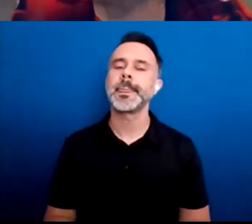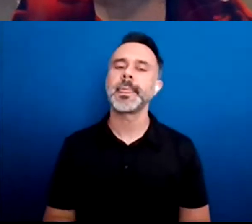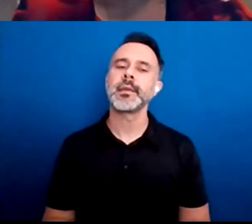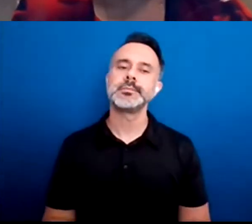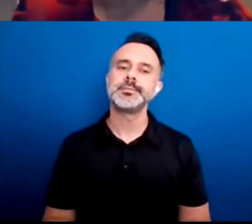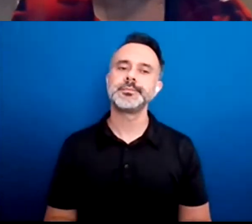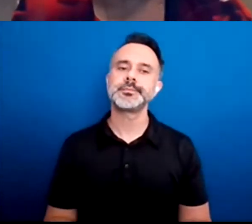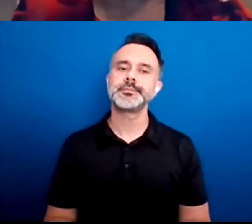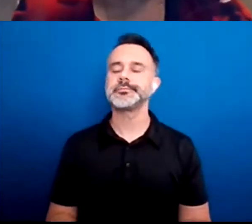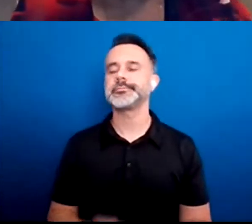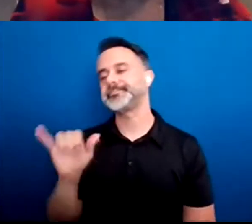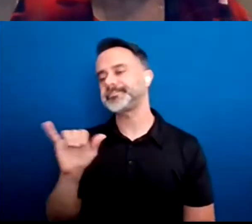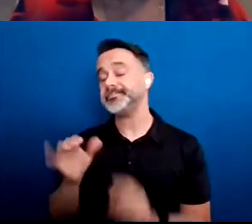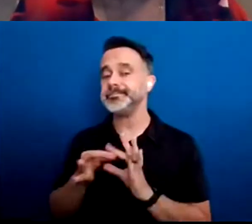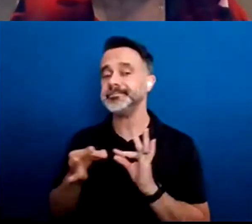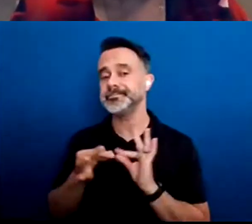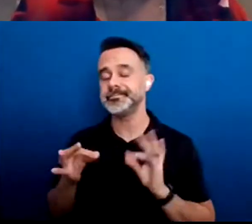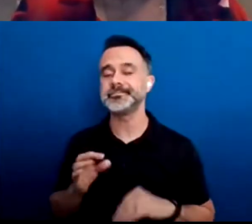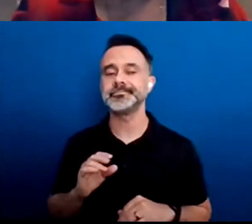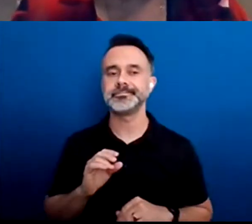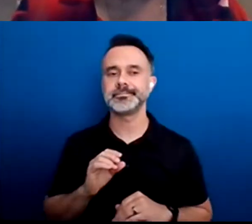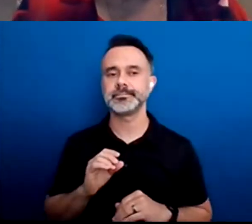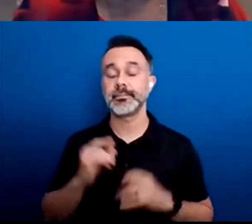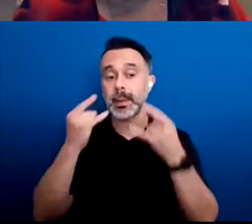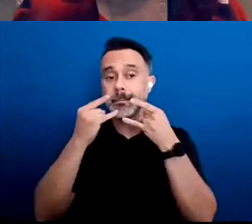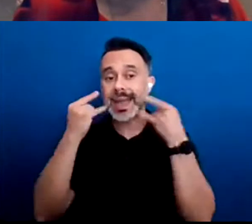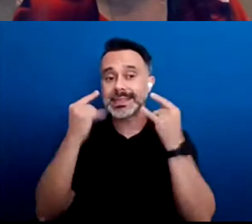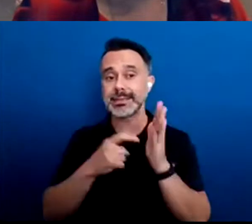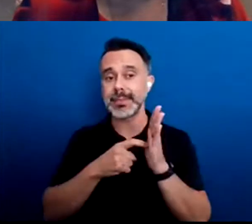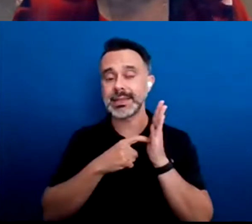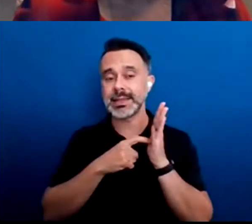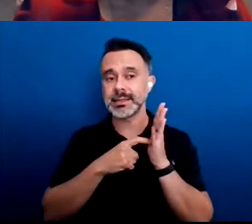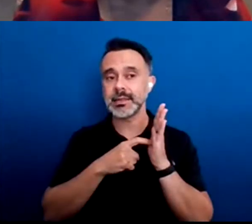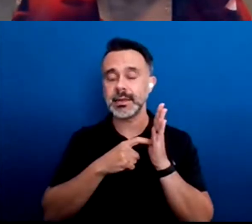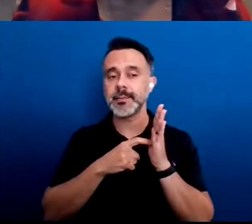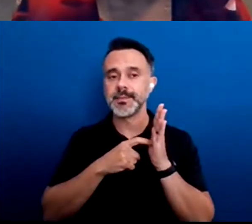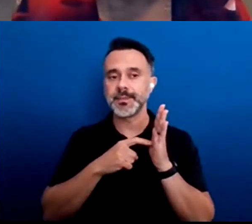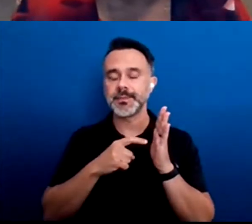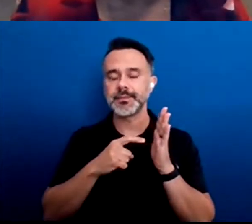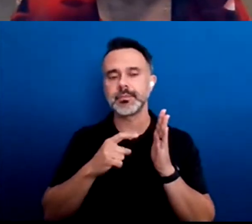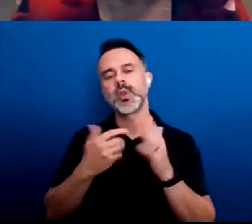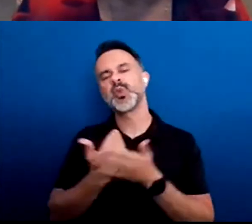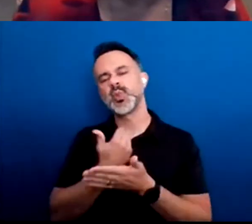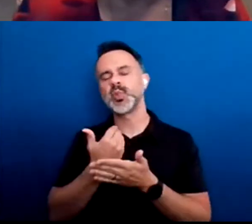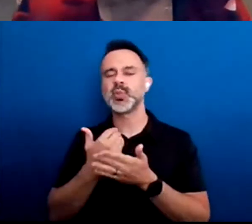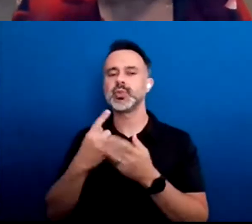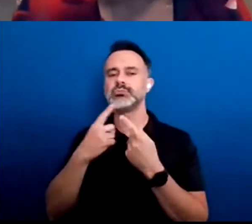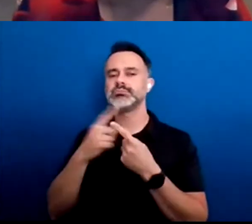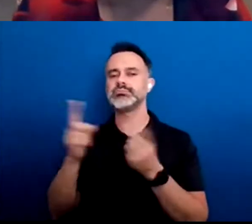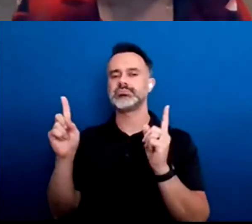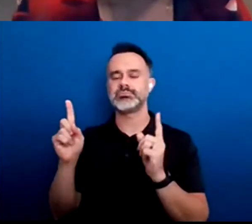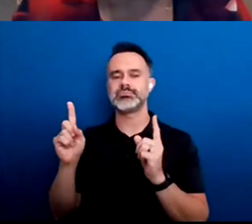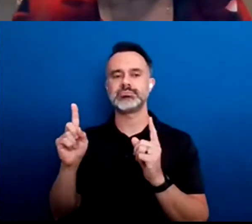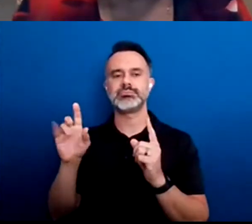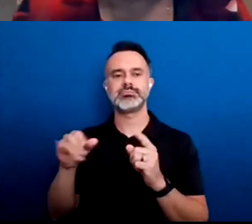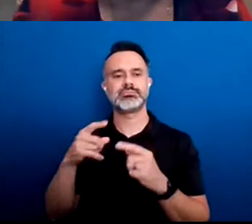As I mentioned, the masking mandates were just, or the new guidance was released today. So